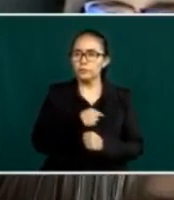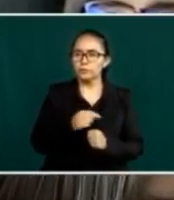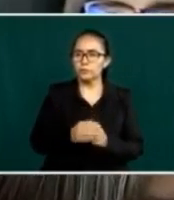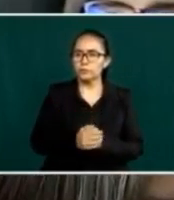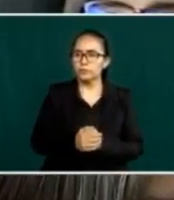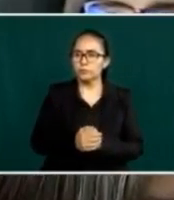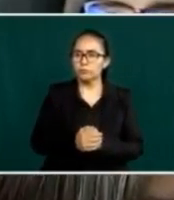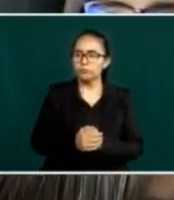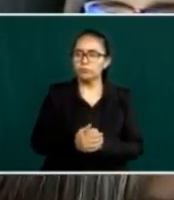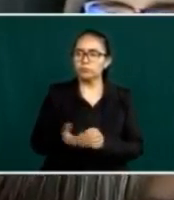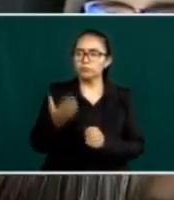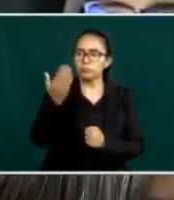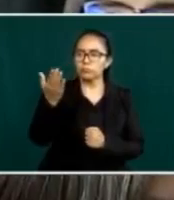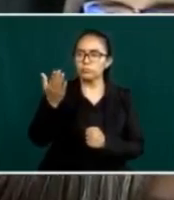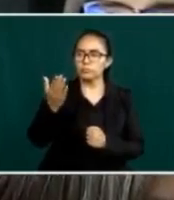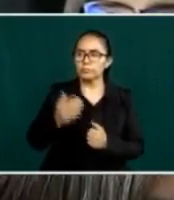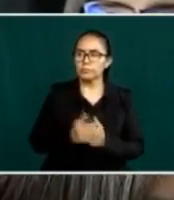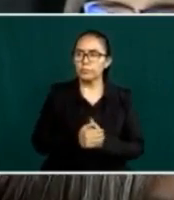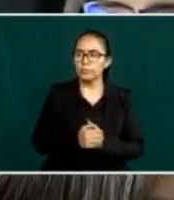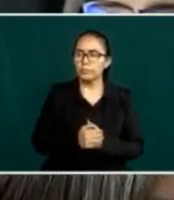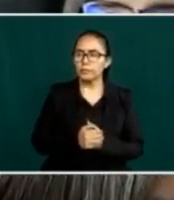because we came.